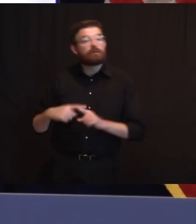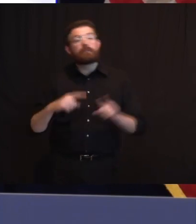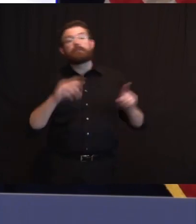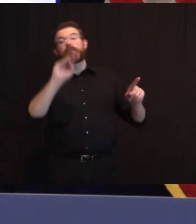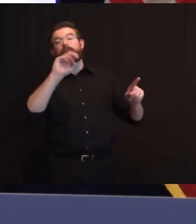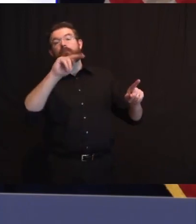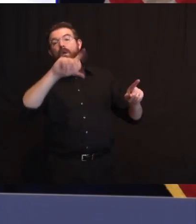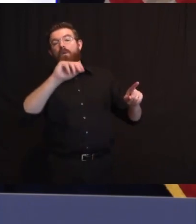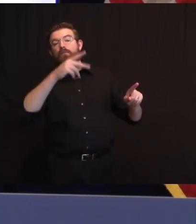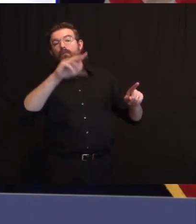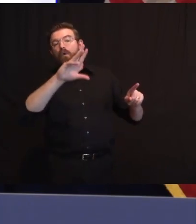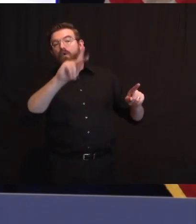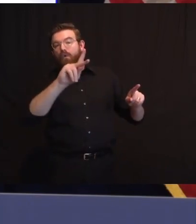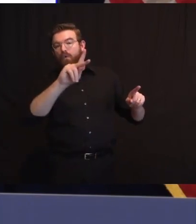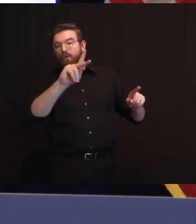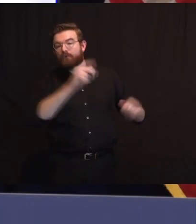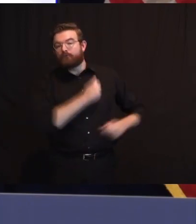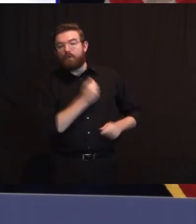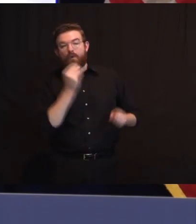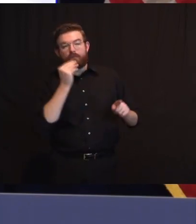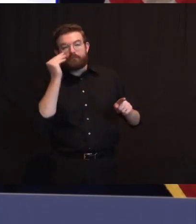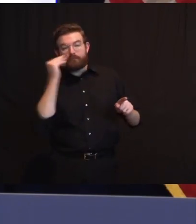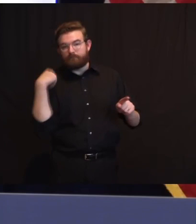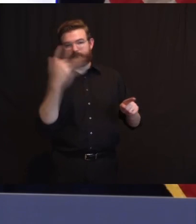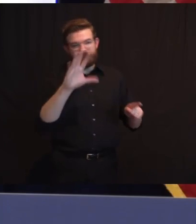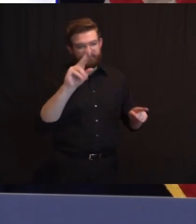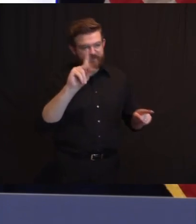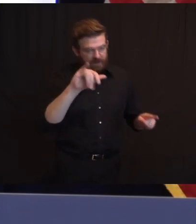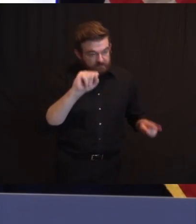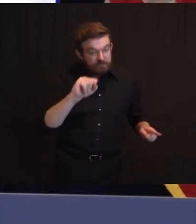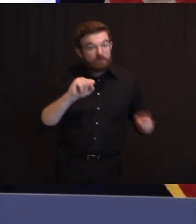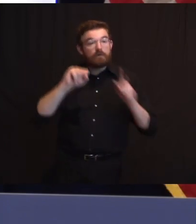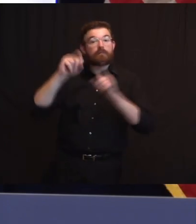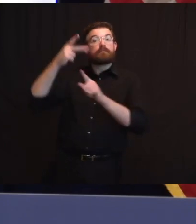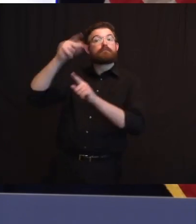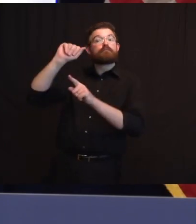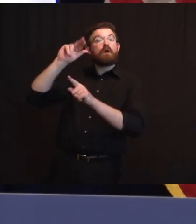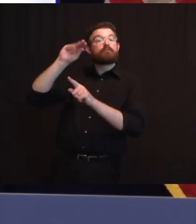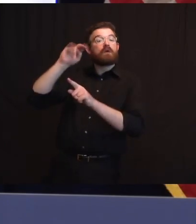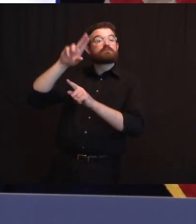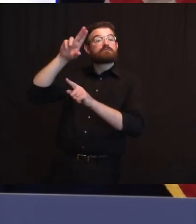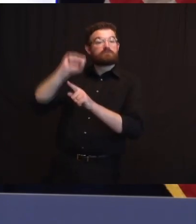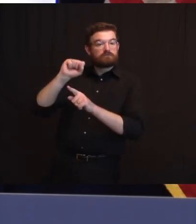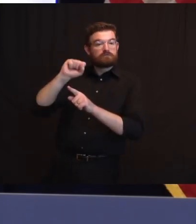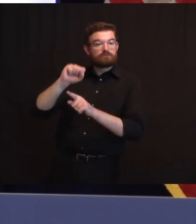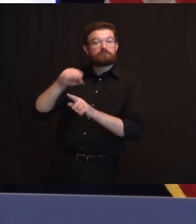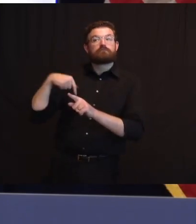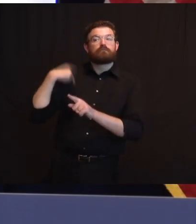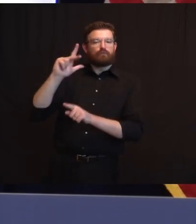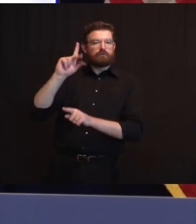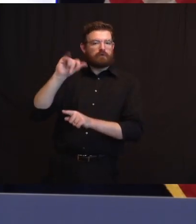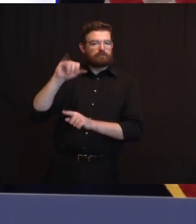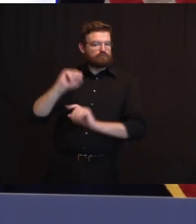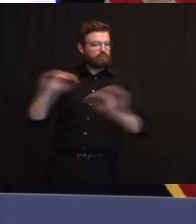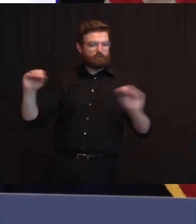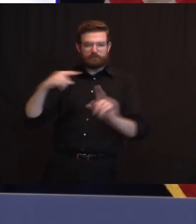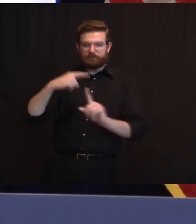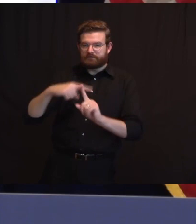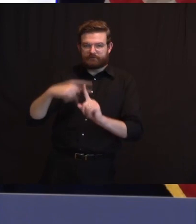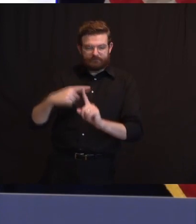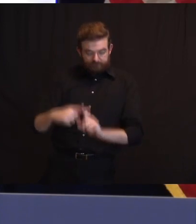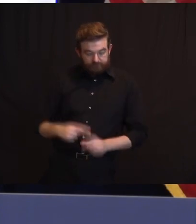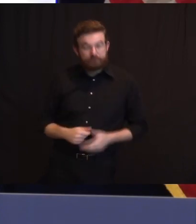case, and at the Paramus home, it has been 23 days since a resident tested positive. We must